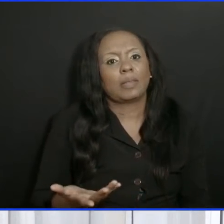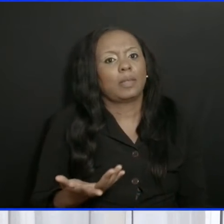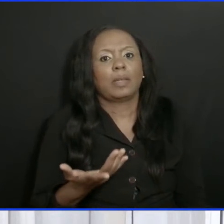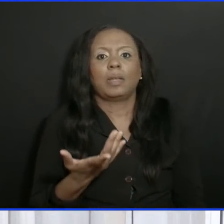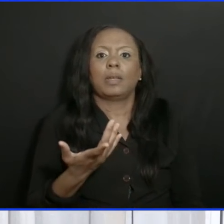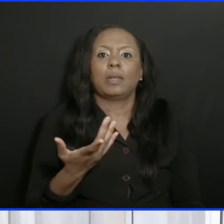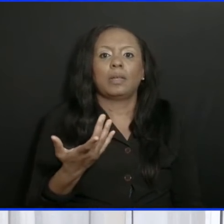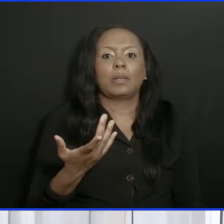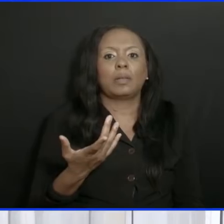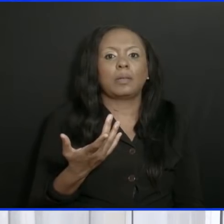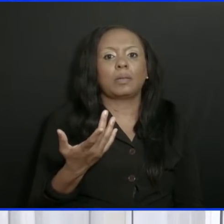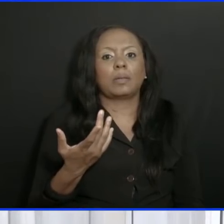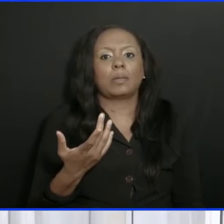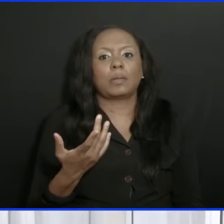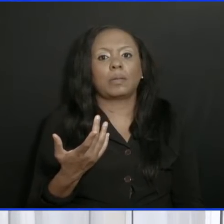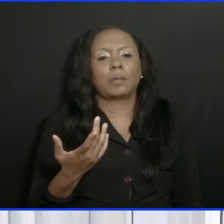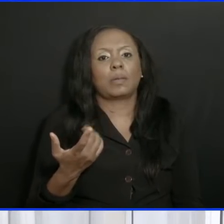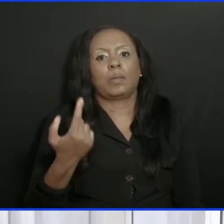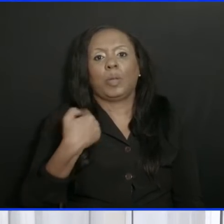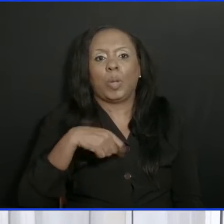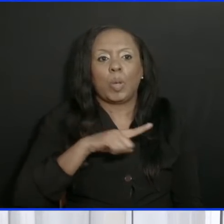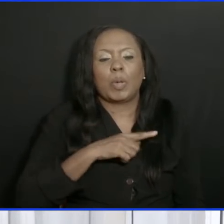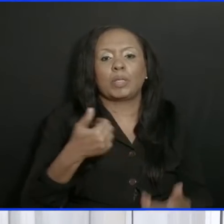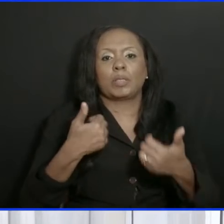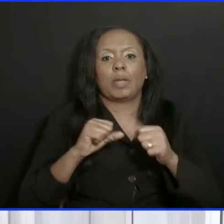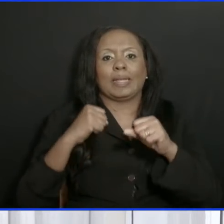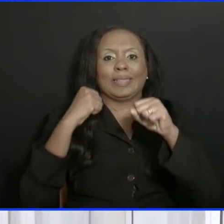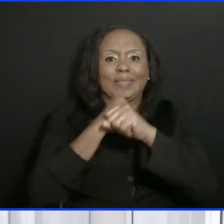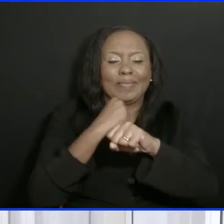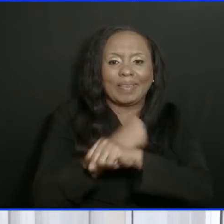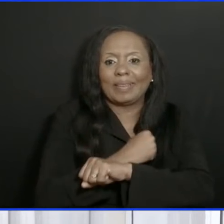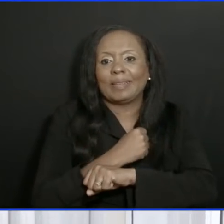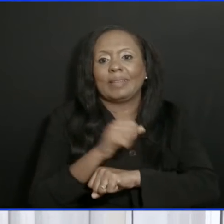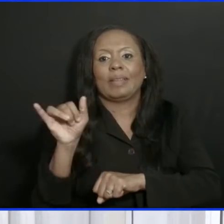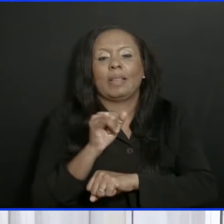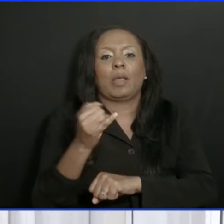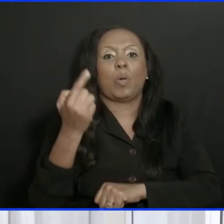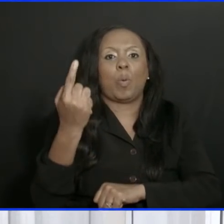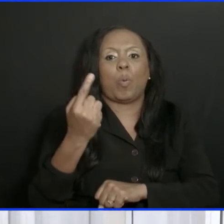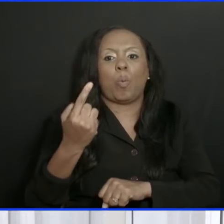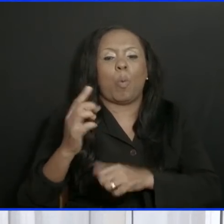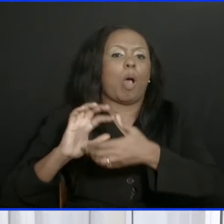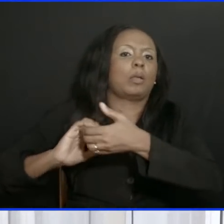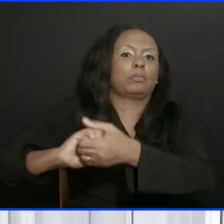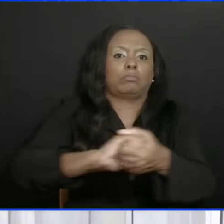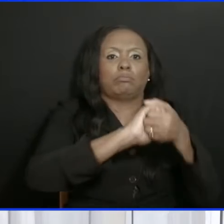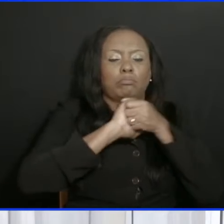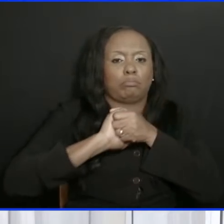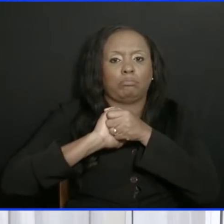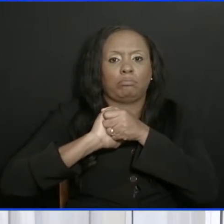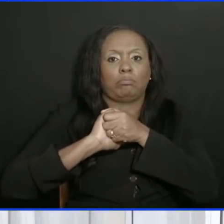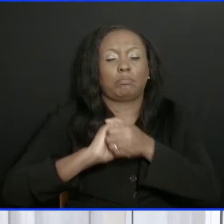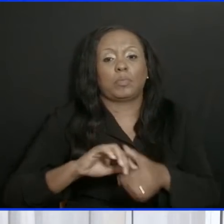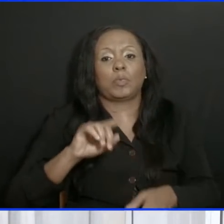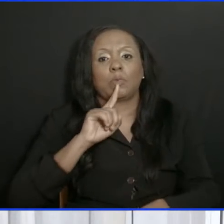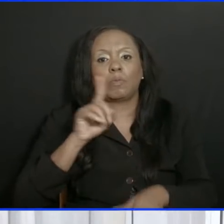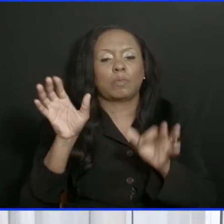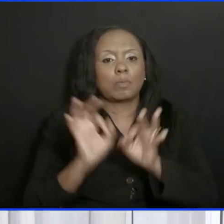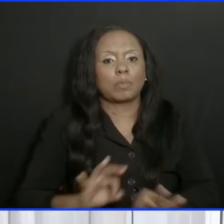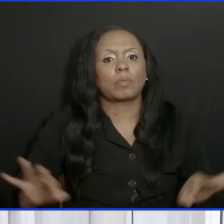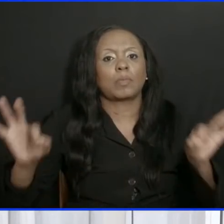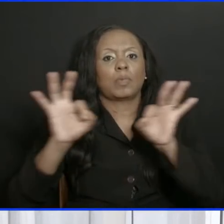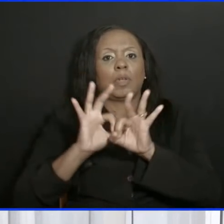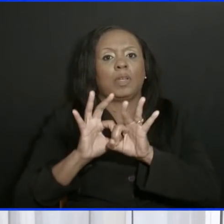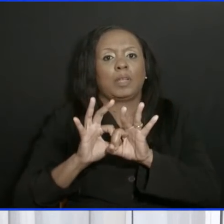are literally trying to fight these things as one nation, and that in those circumstances, it is critical that we put